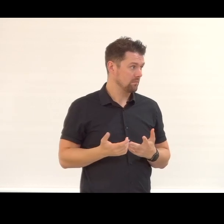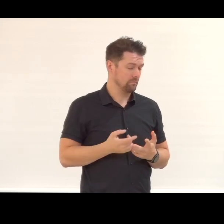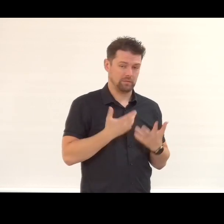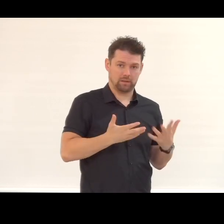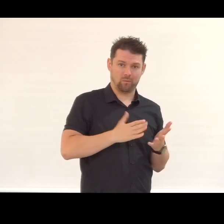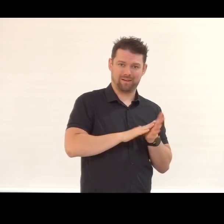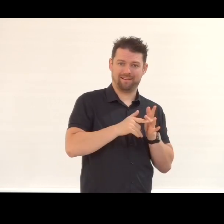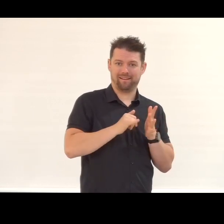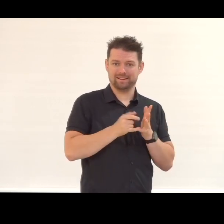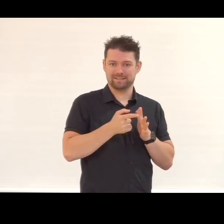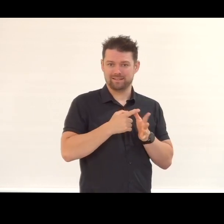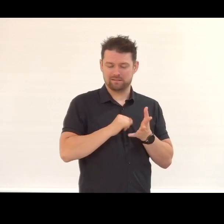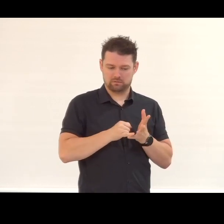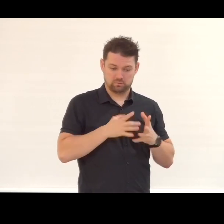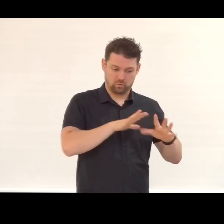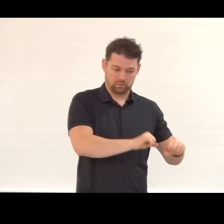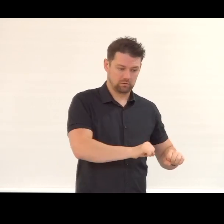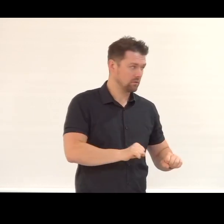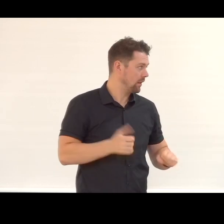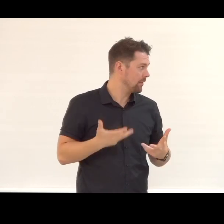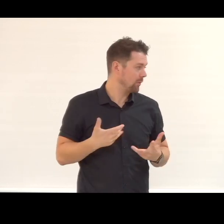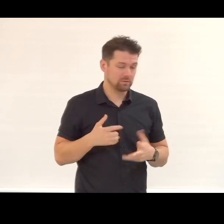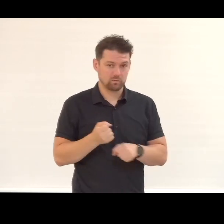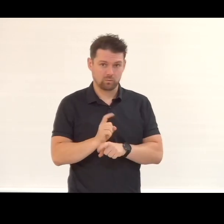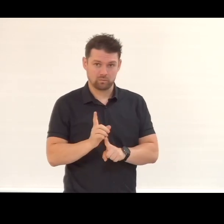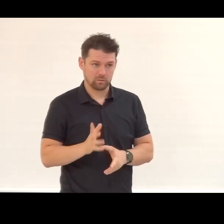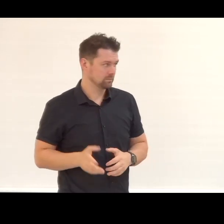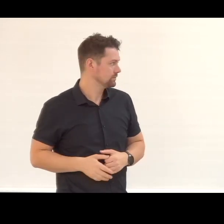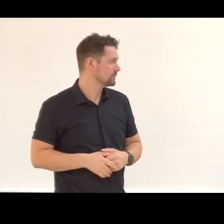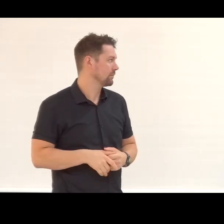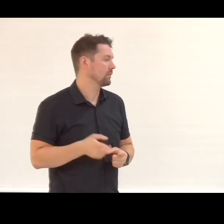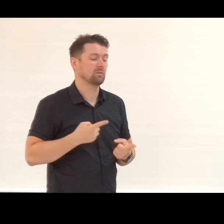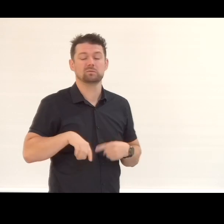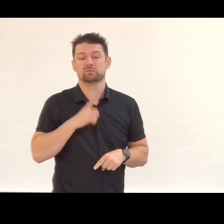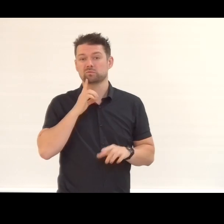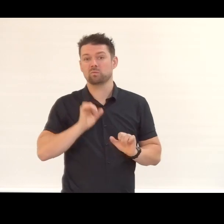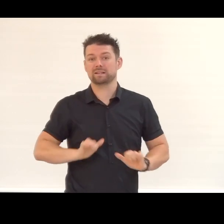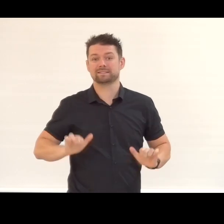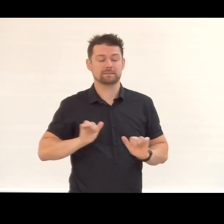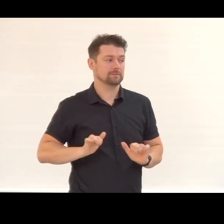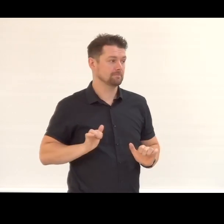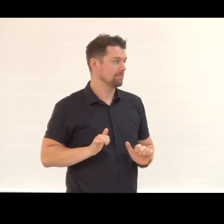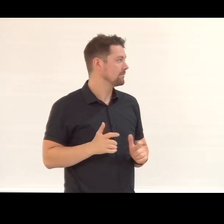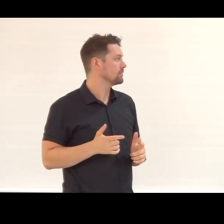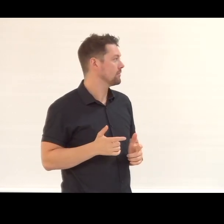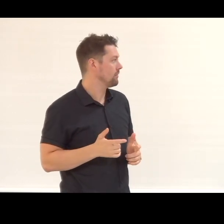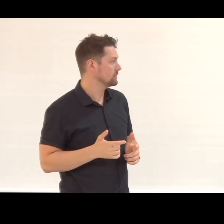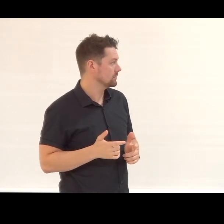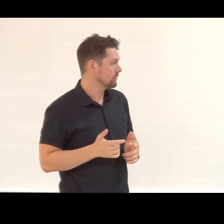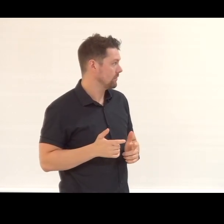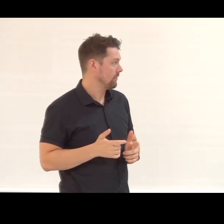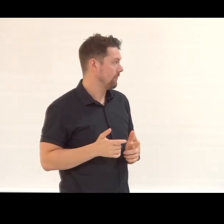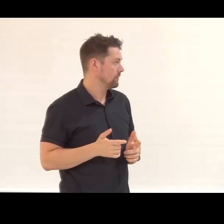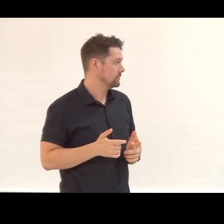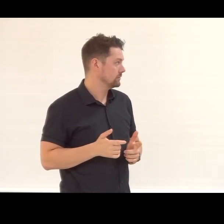high seas at this time? At this moment, it's just really a waiting period. So we are still like negotiating with the state, and it's